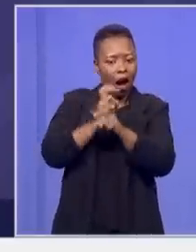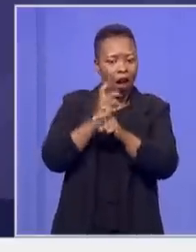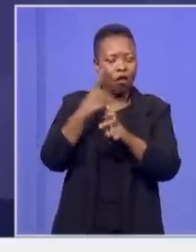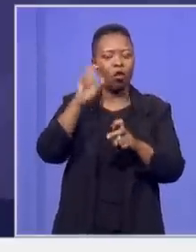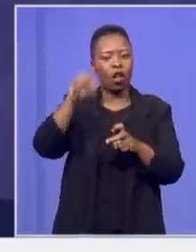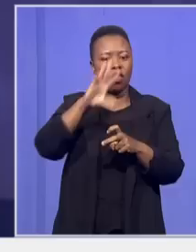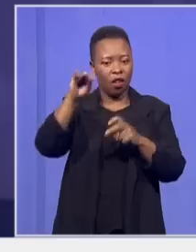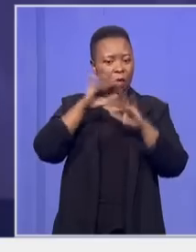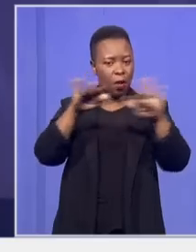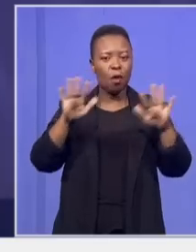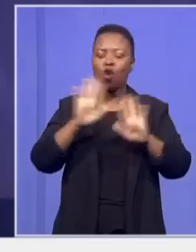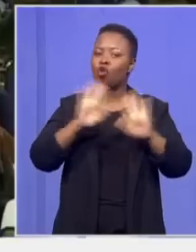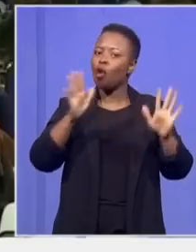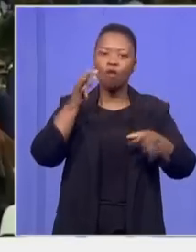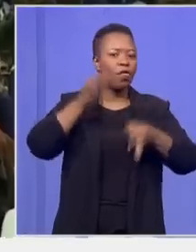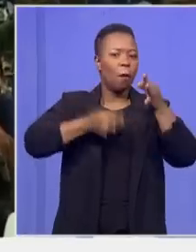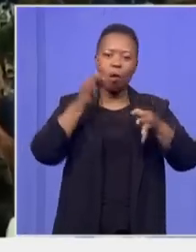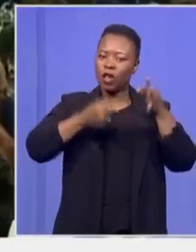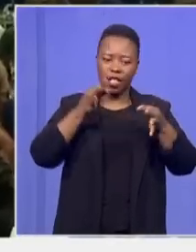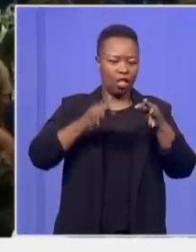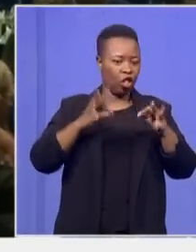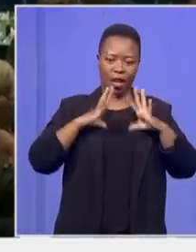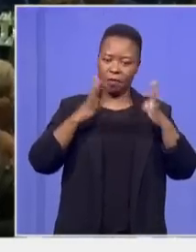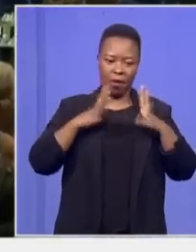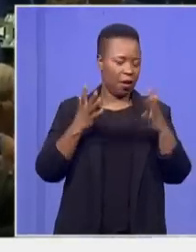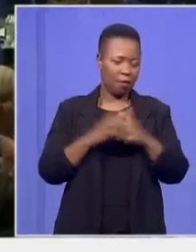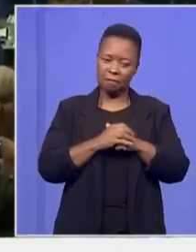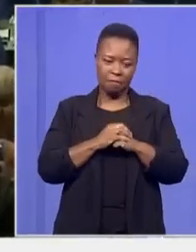not for the politicians.